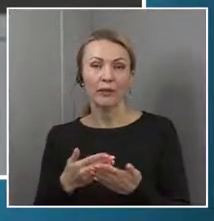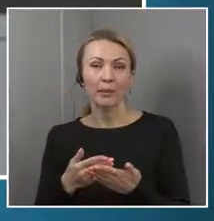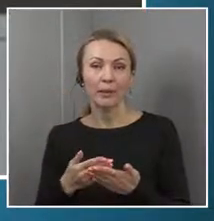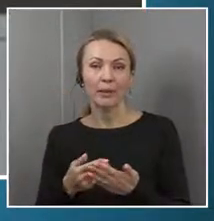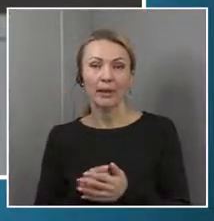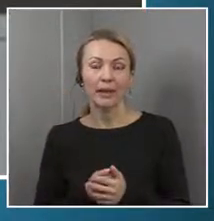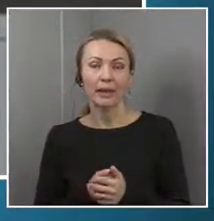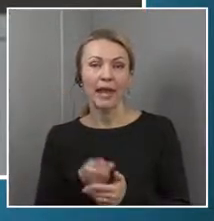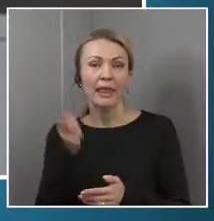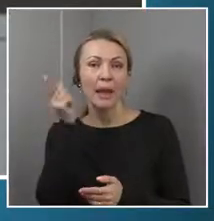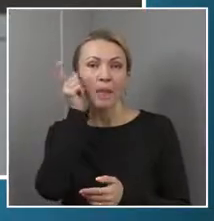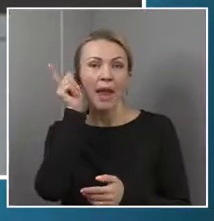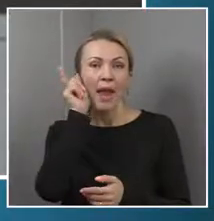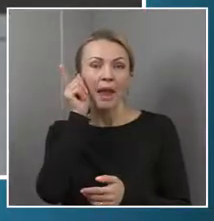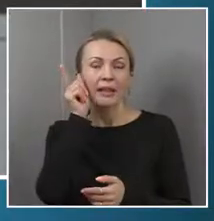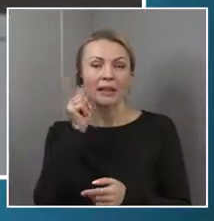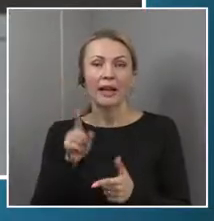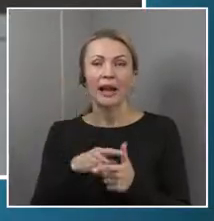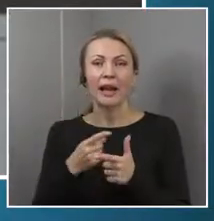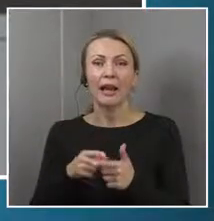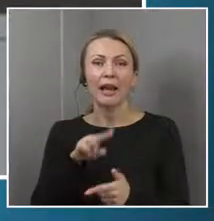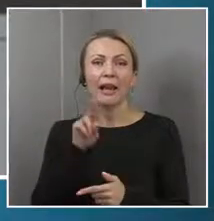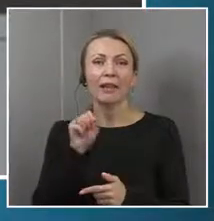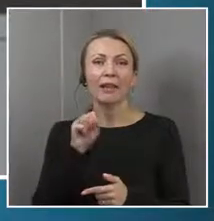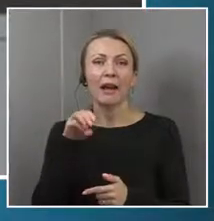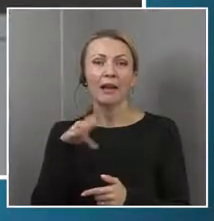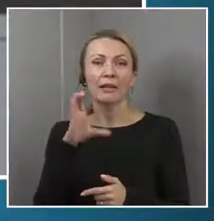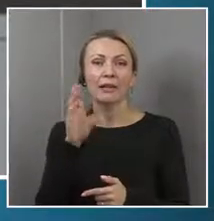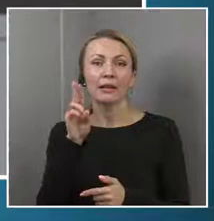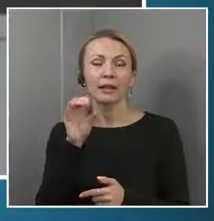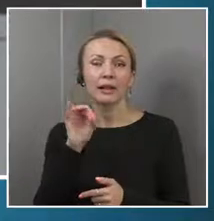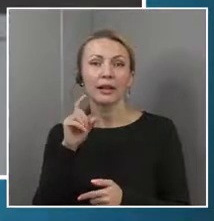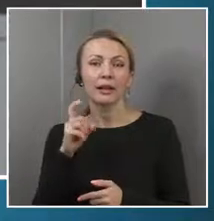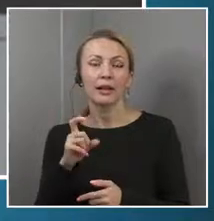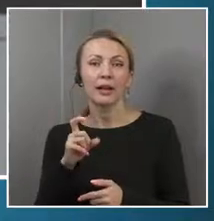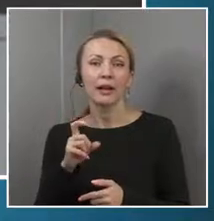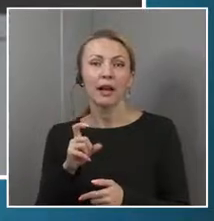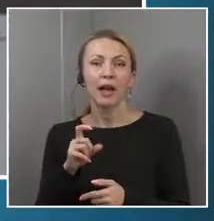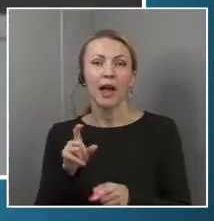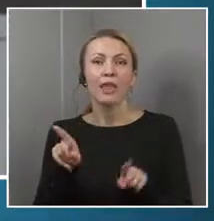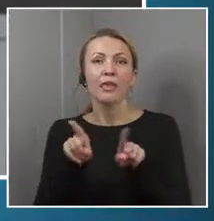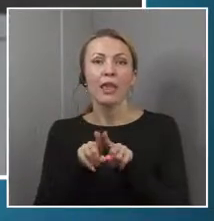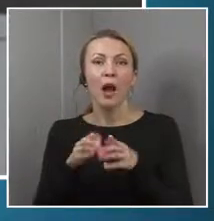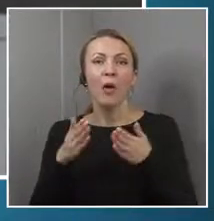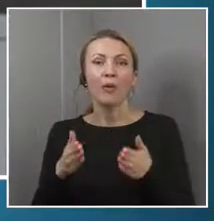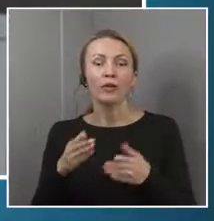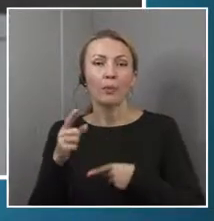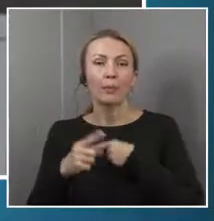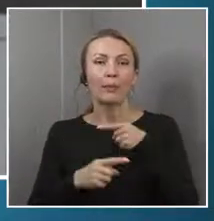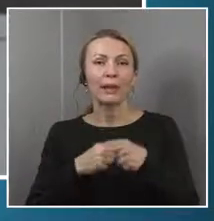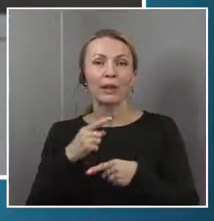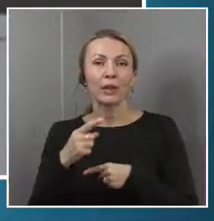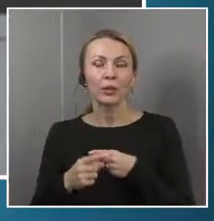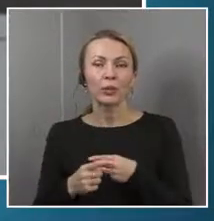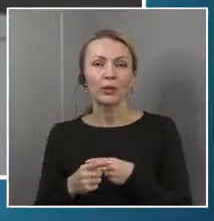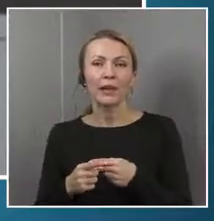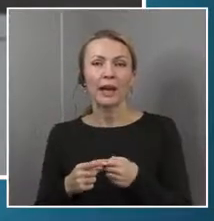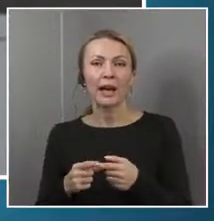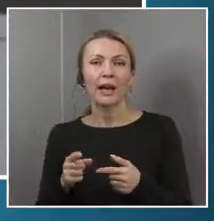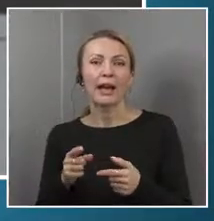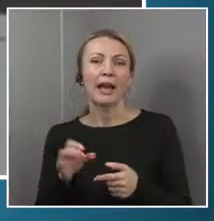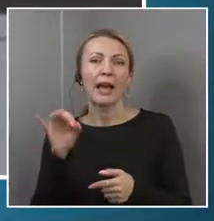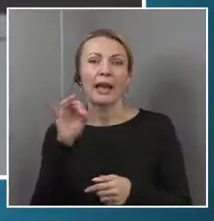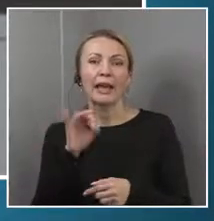And paintings, for instance, by Danish or German painters, Dutch painters,